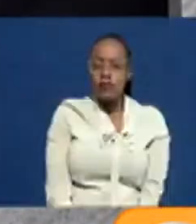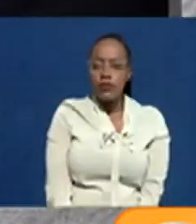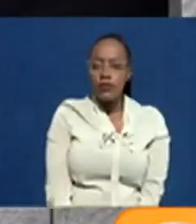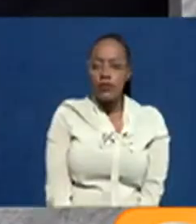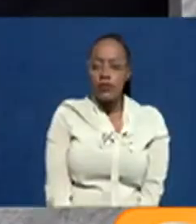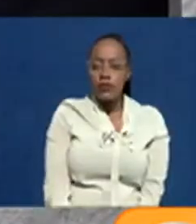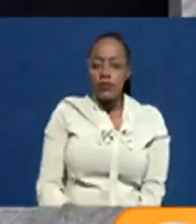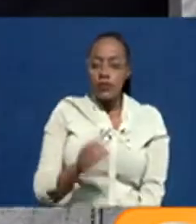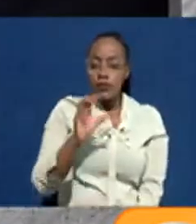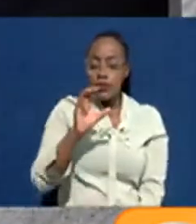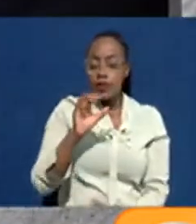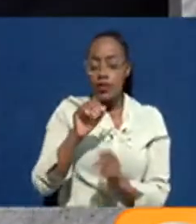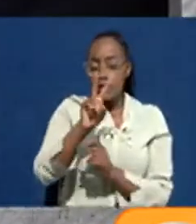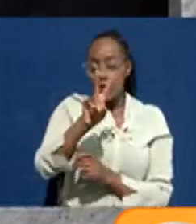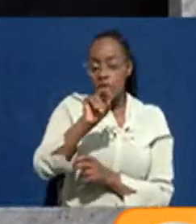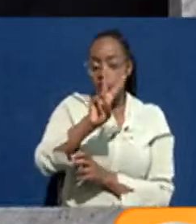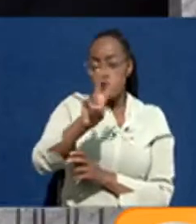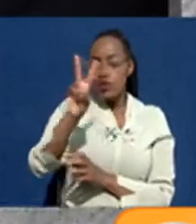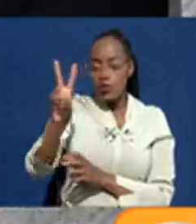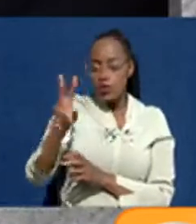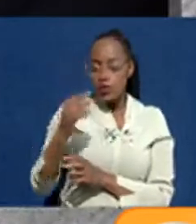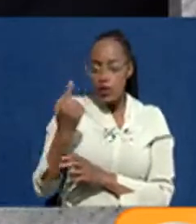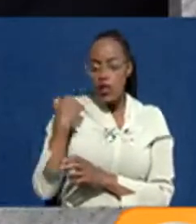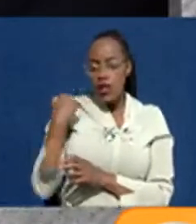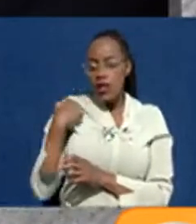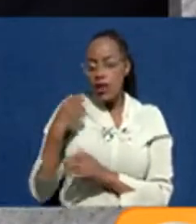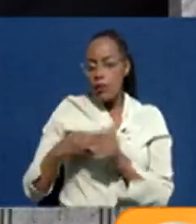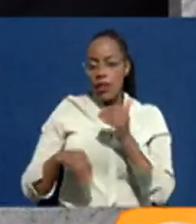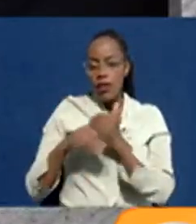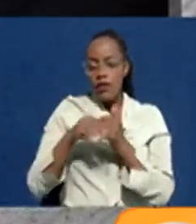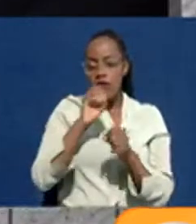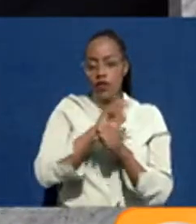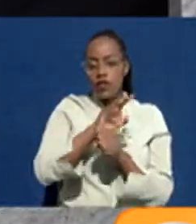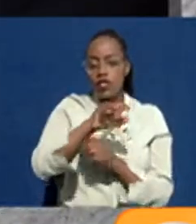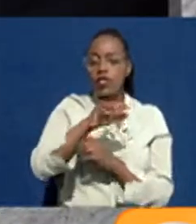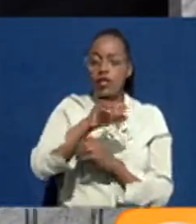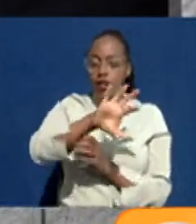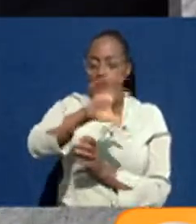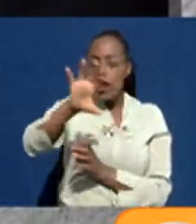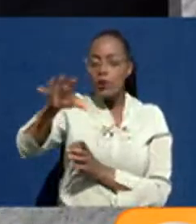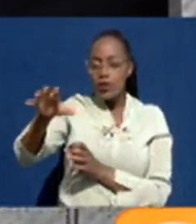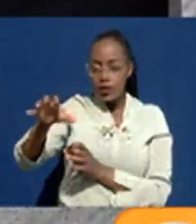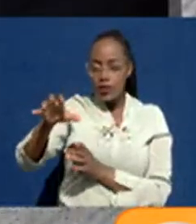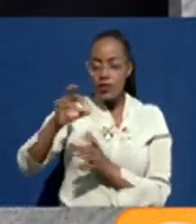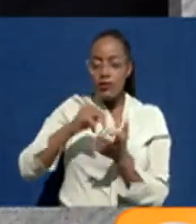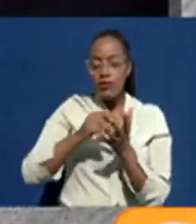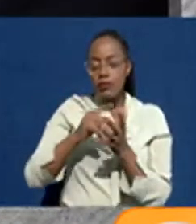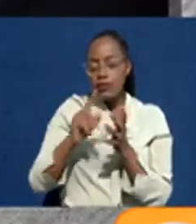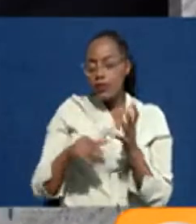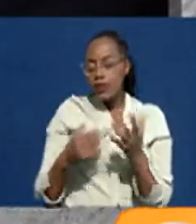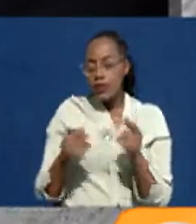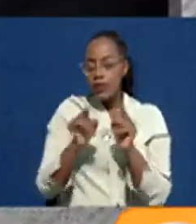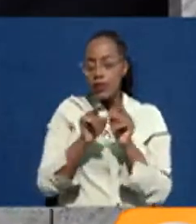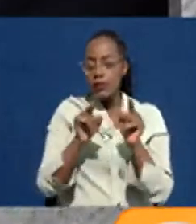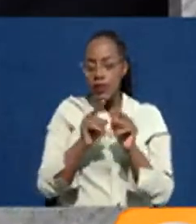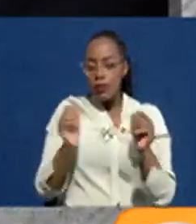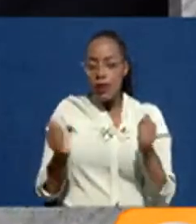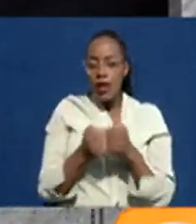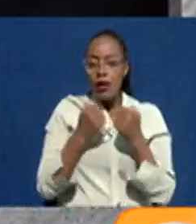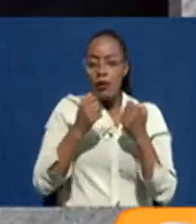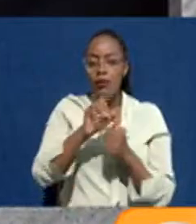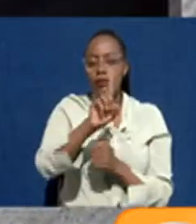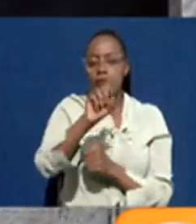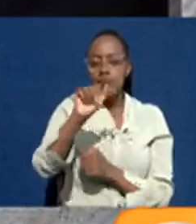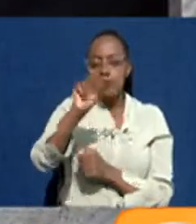chikungunya. In 2022, the number had more than doubled, 14 counties. Same applies to